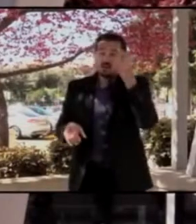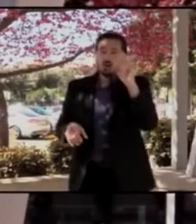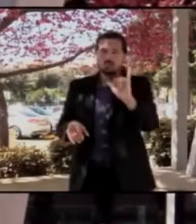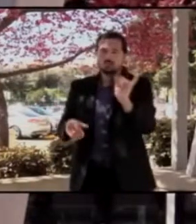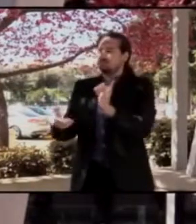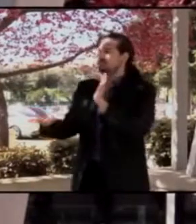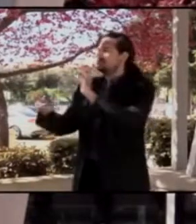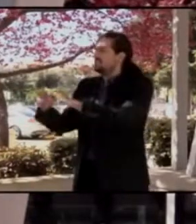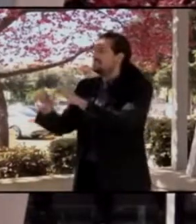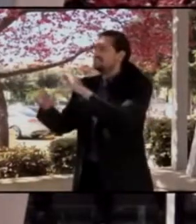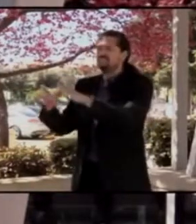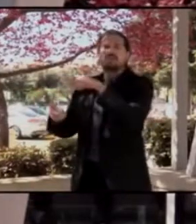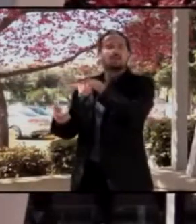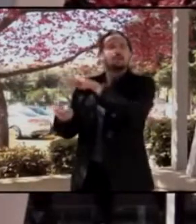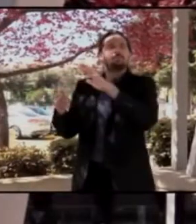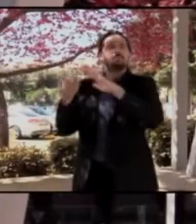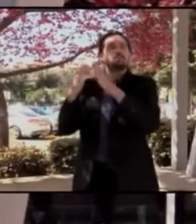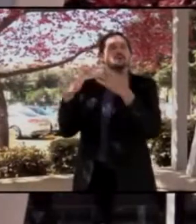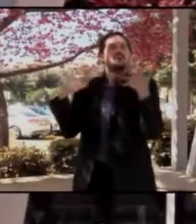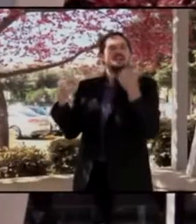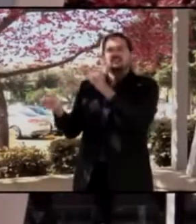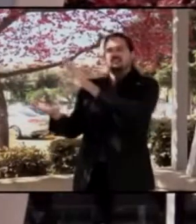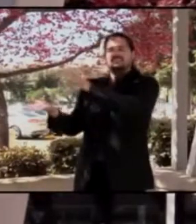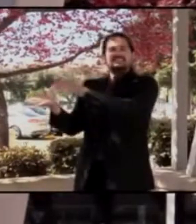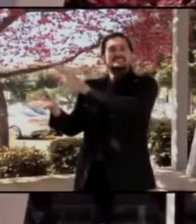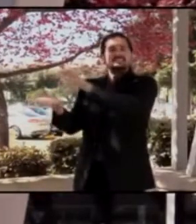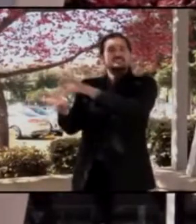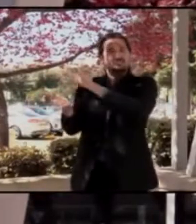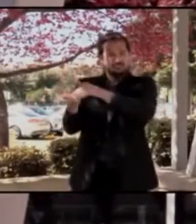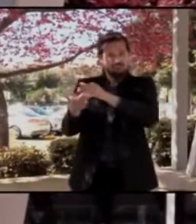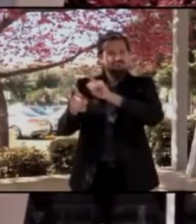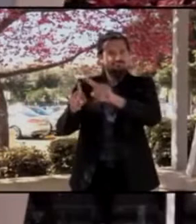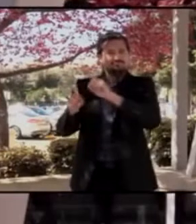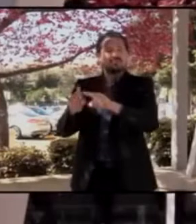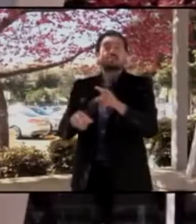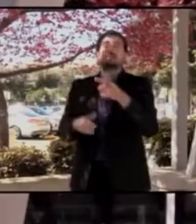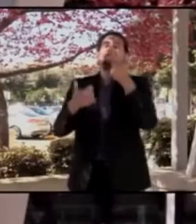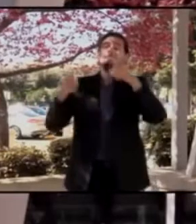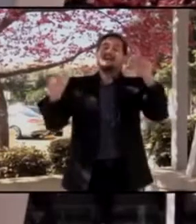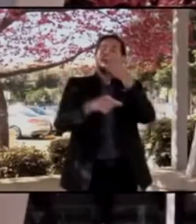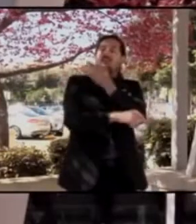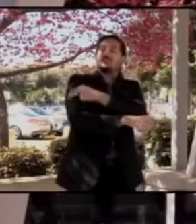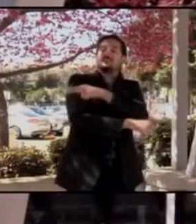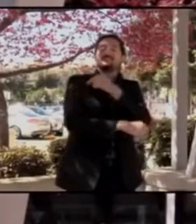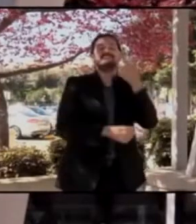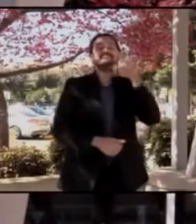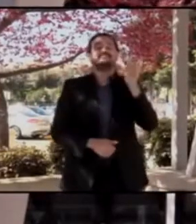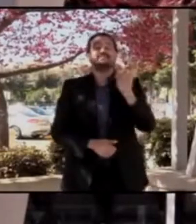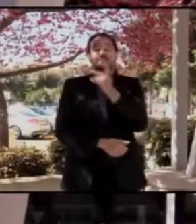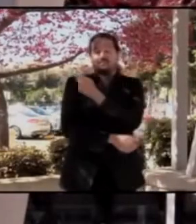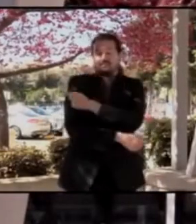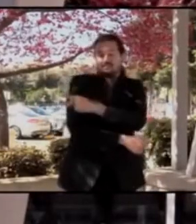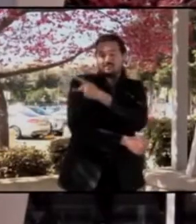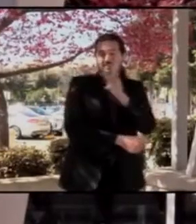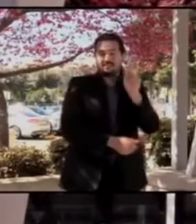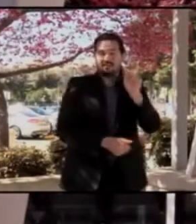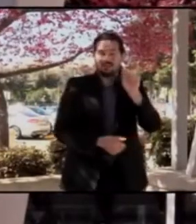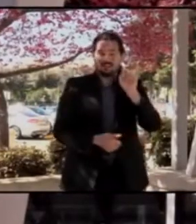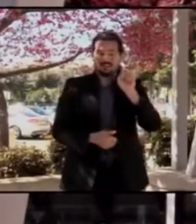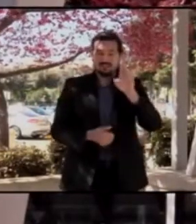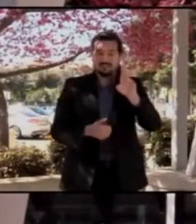partners, as well as our larger providers, Kaiser, PAMF, El Camino Hospital